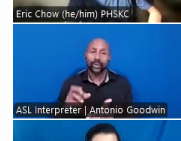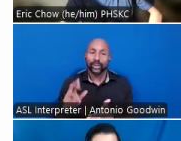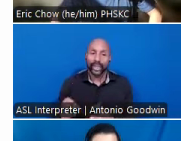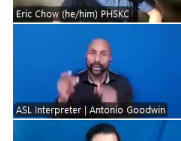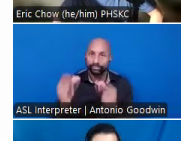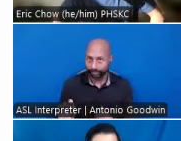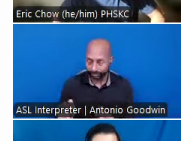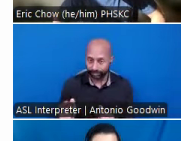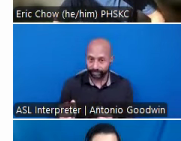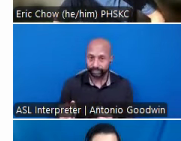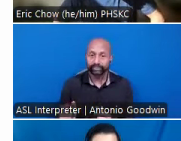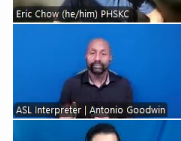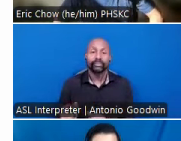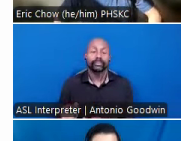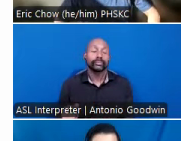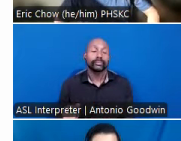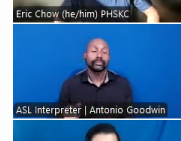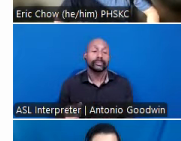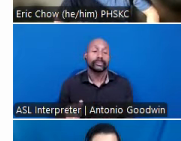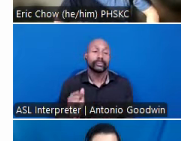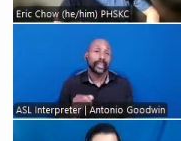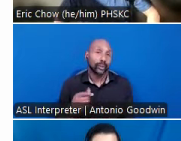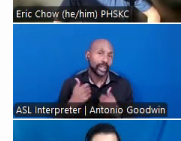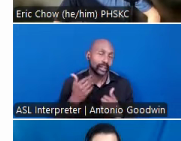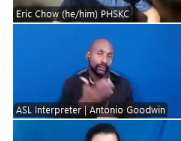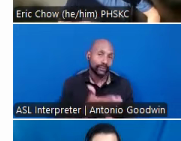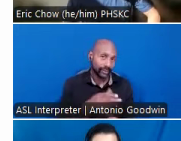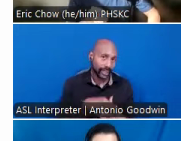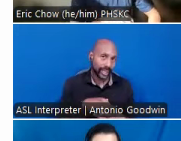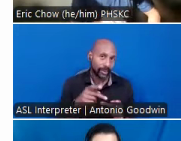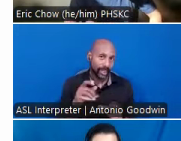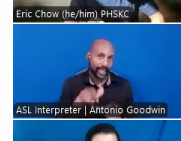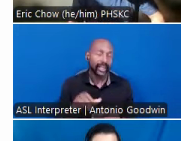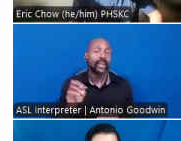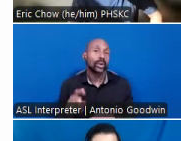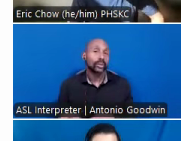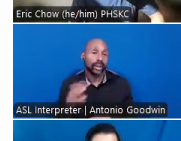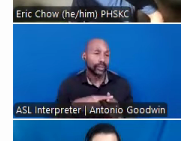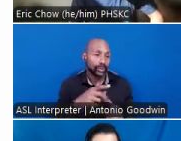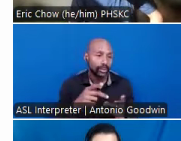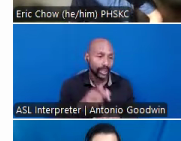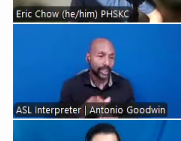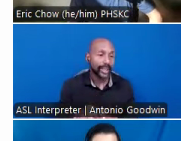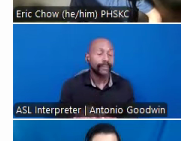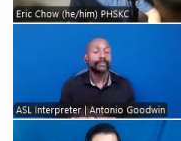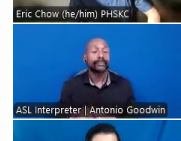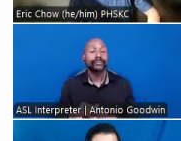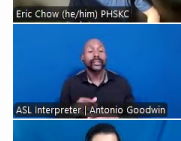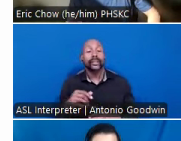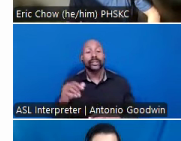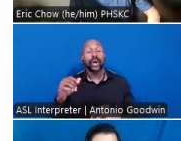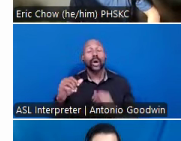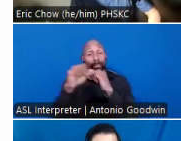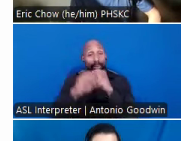that mosquitoes get dengue virus by biting people with infection. So